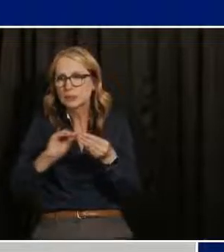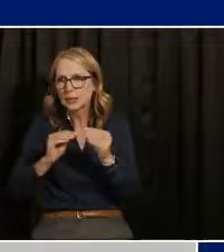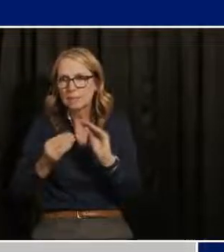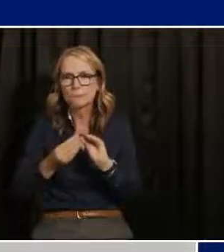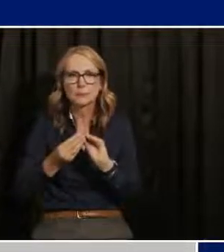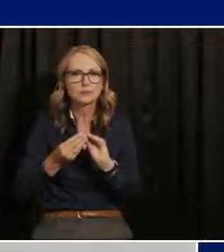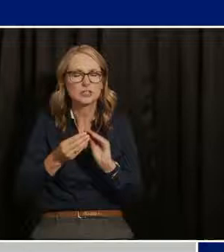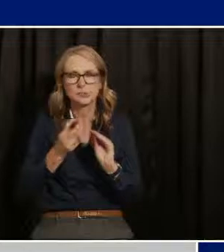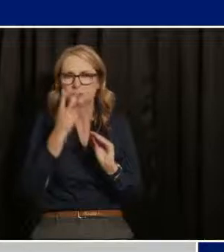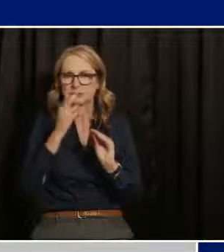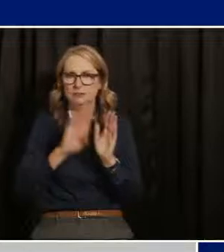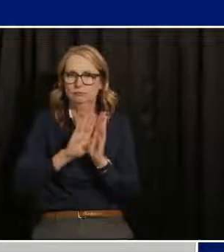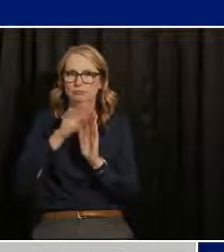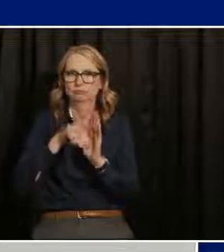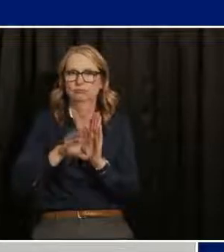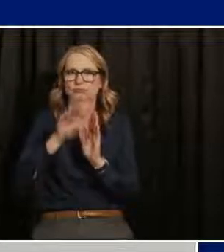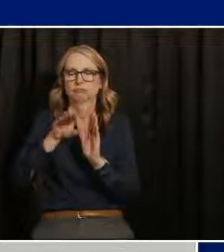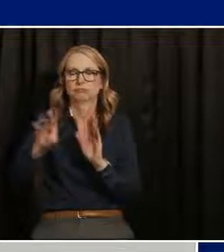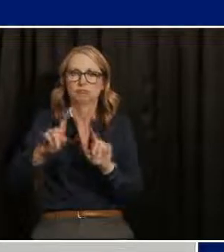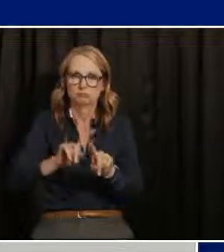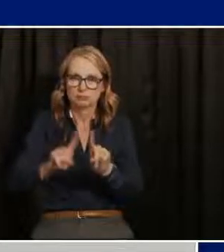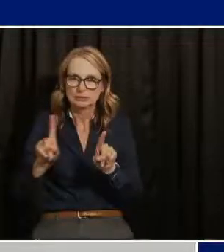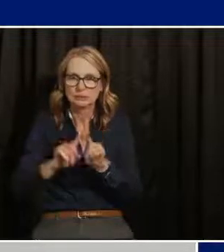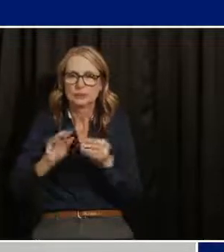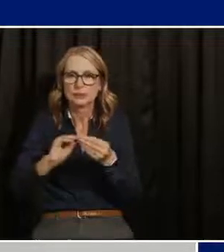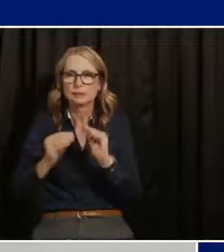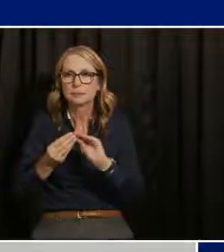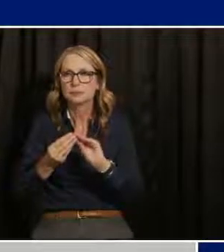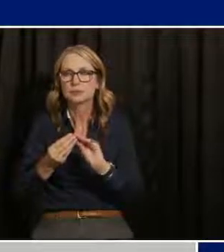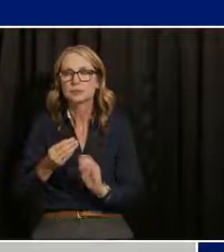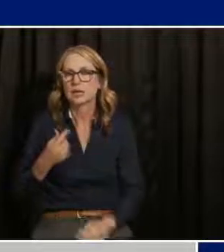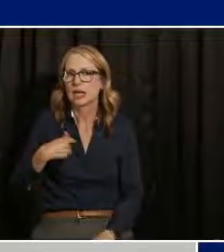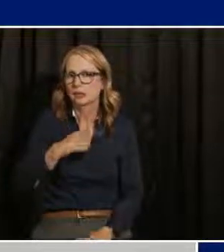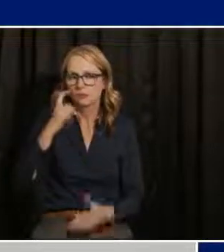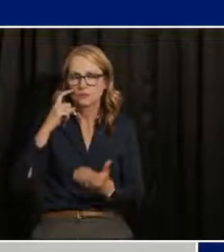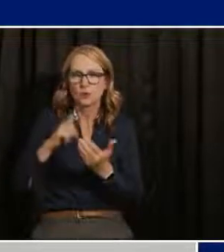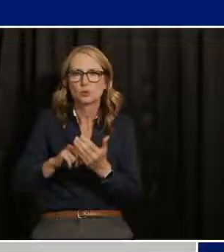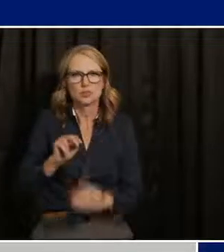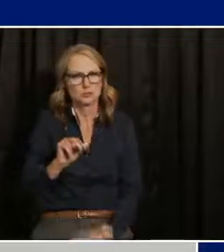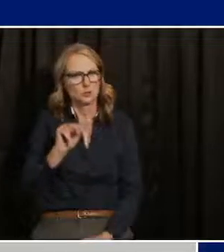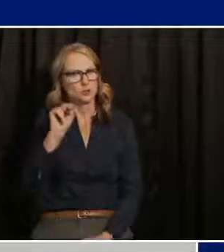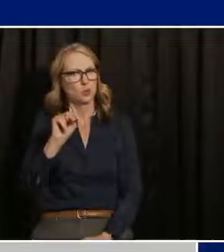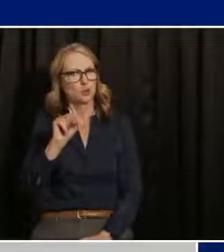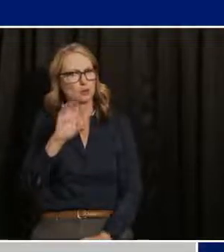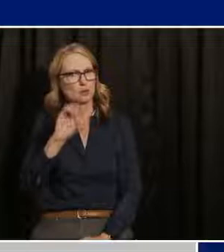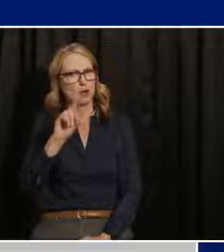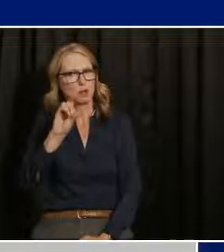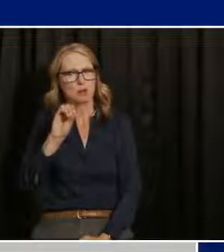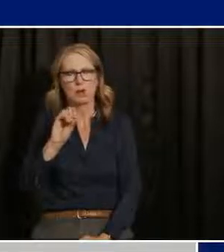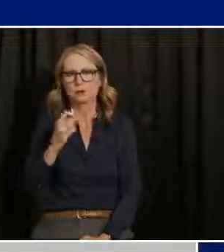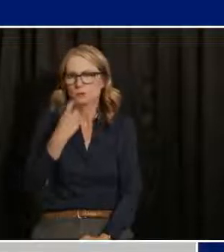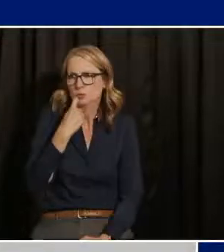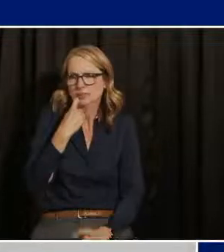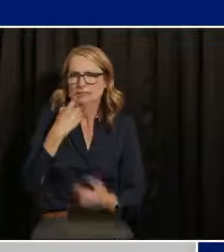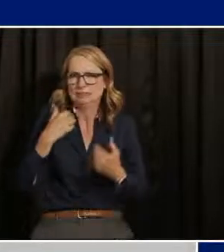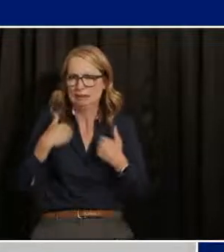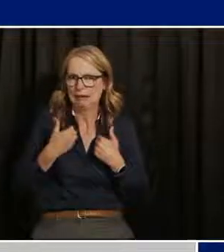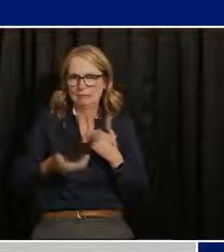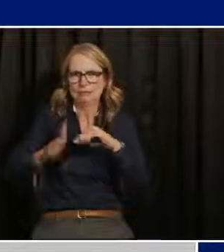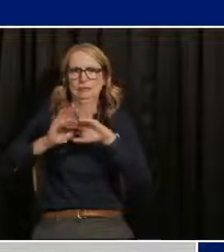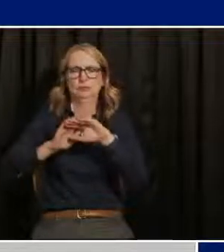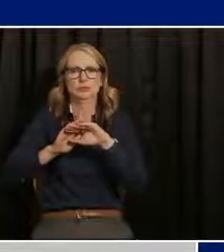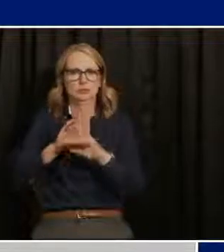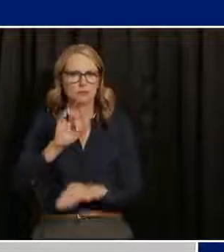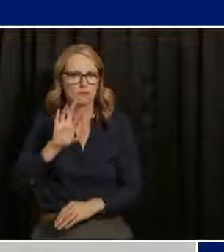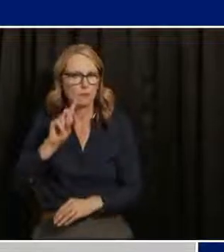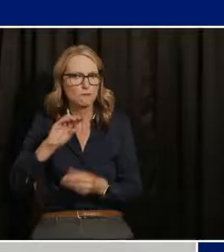different times. And in the last couple of weeks, we've seen that northern Colorado in particular has had some higher rates of COVID-19,